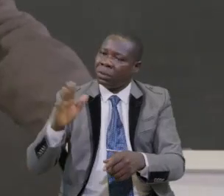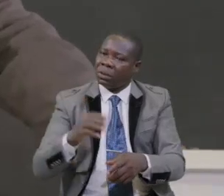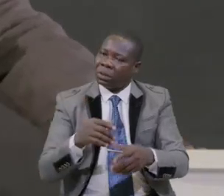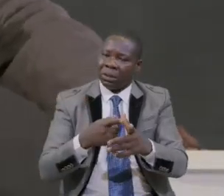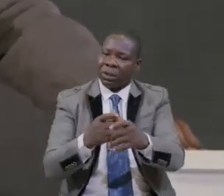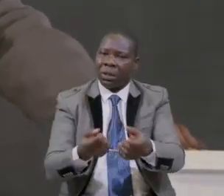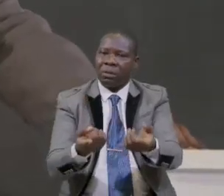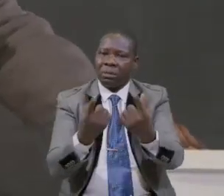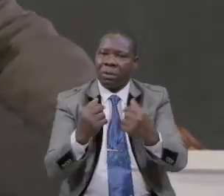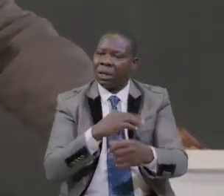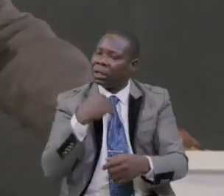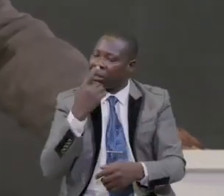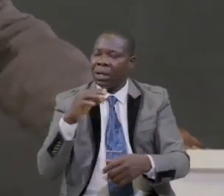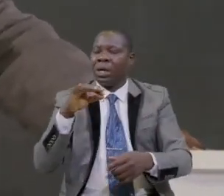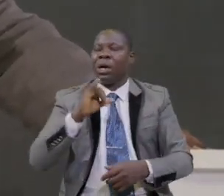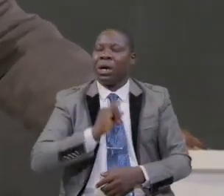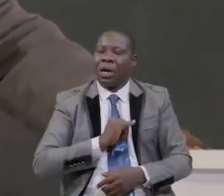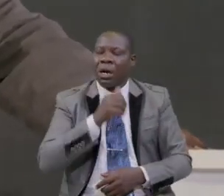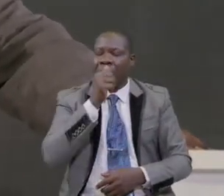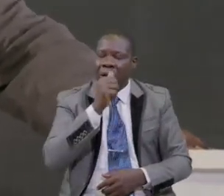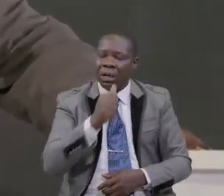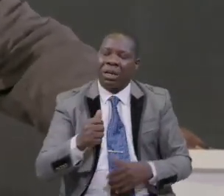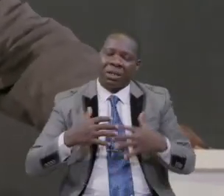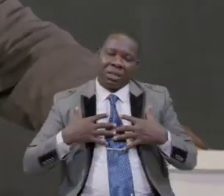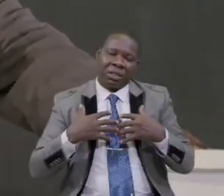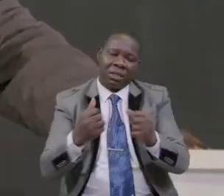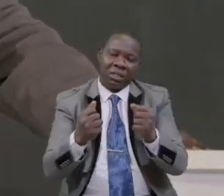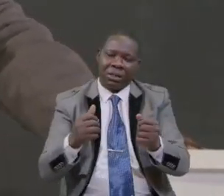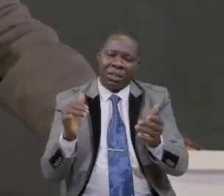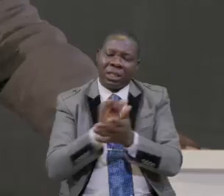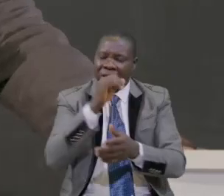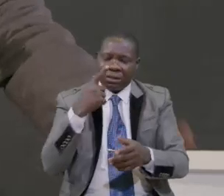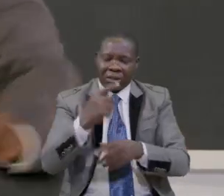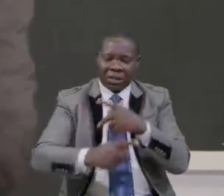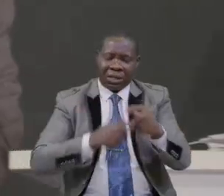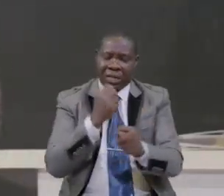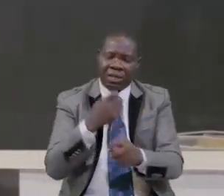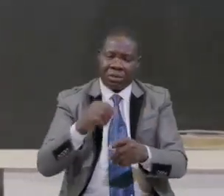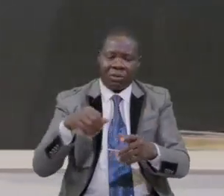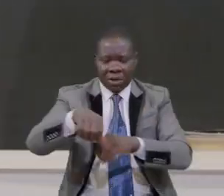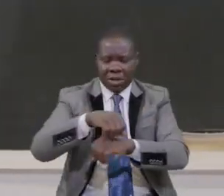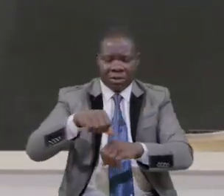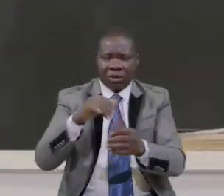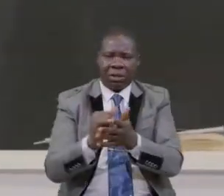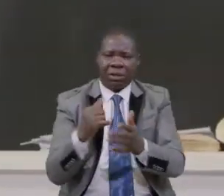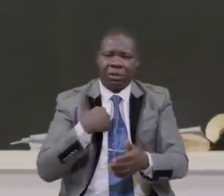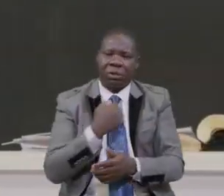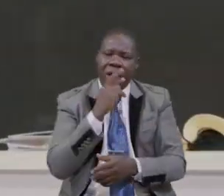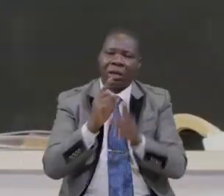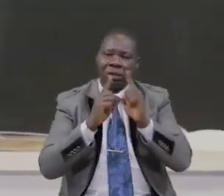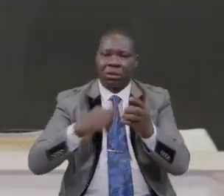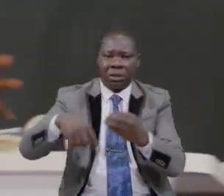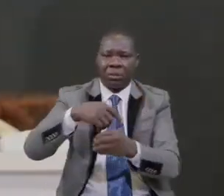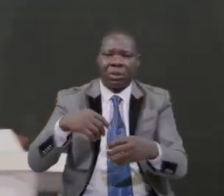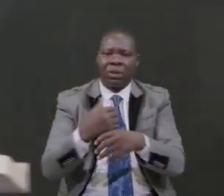healed. That is the kind of anointing we're talking about. Not a make-believe, not something